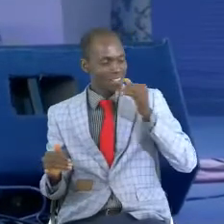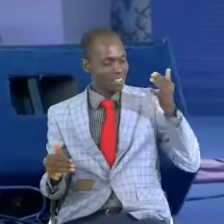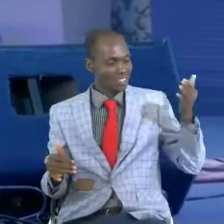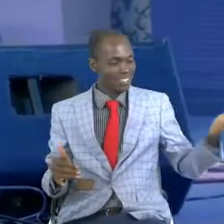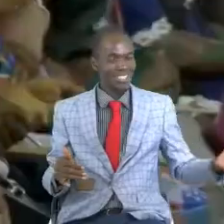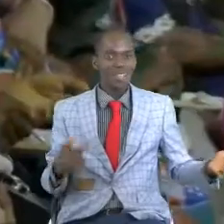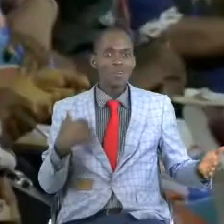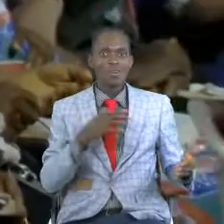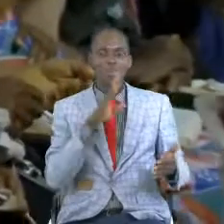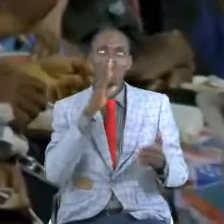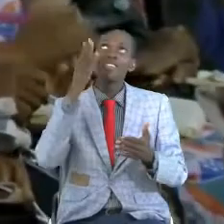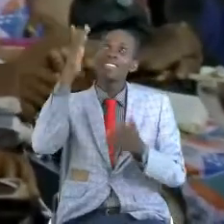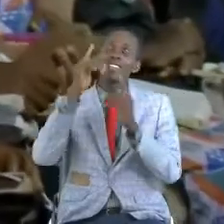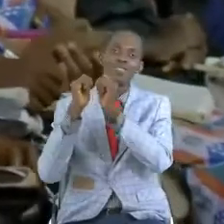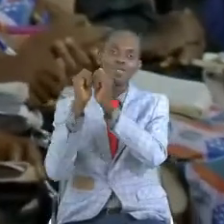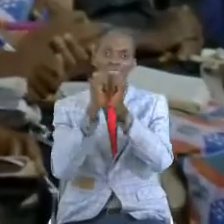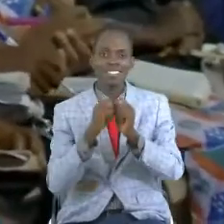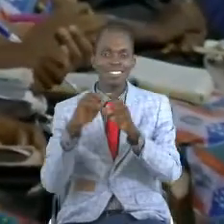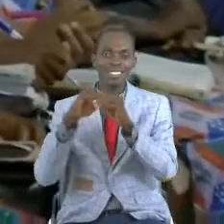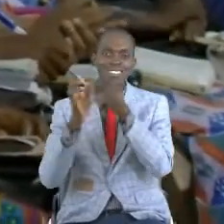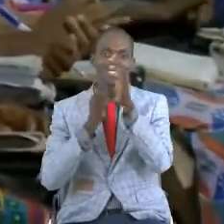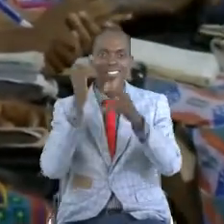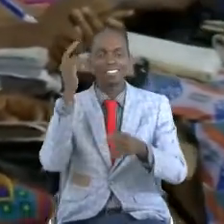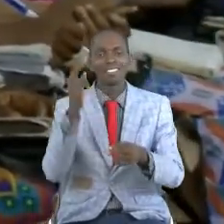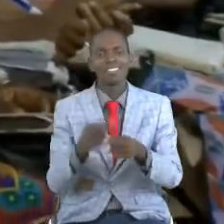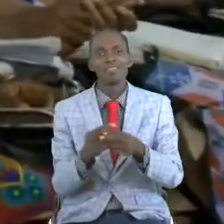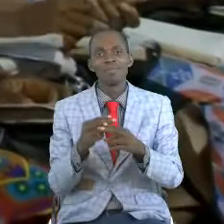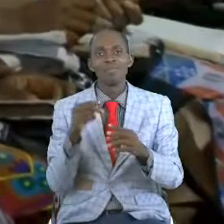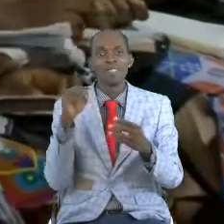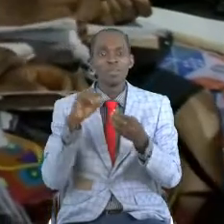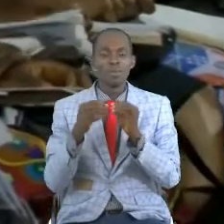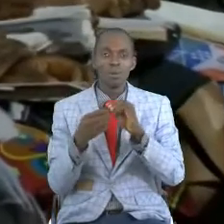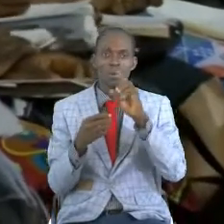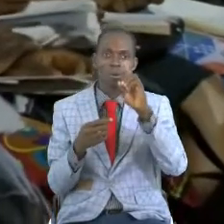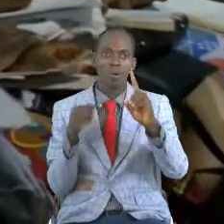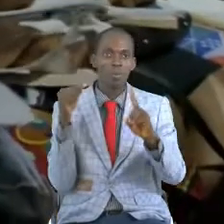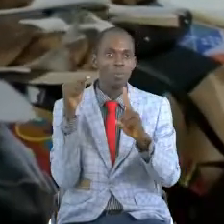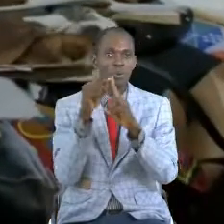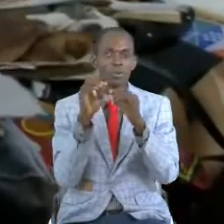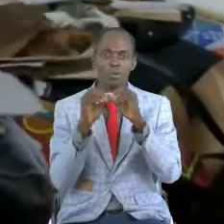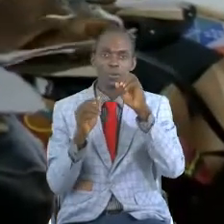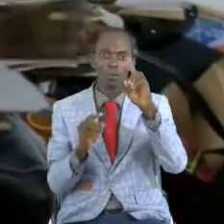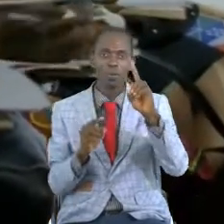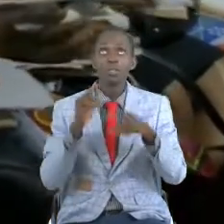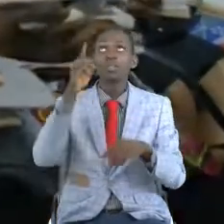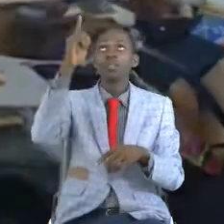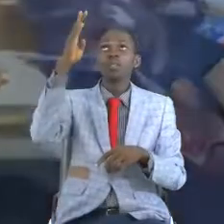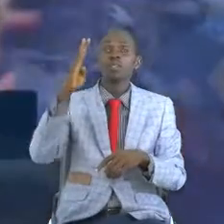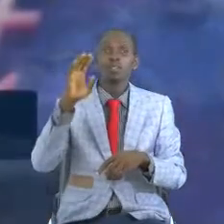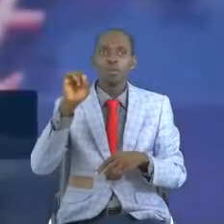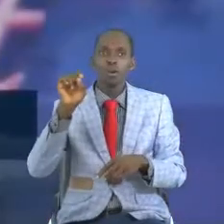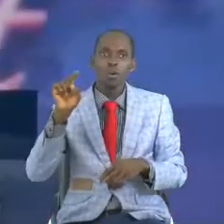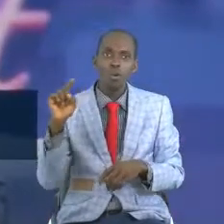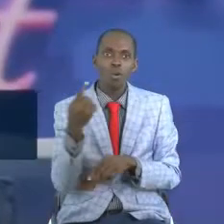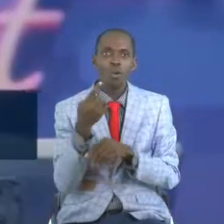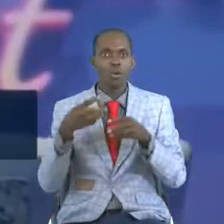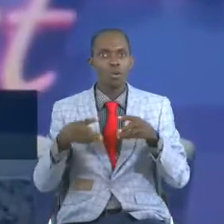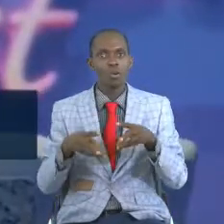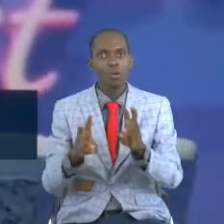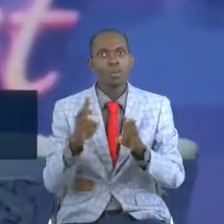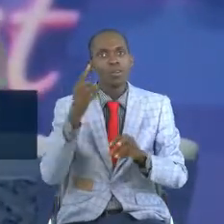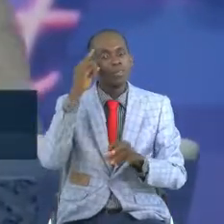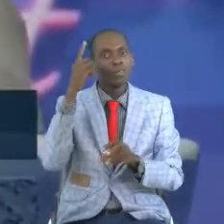there together. Yeah. We're coming to point number one now. God's only way for the